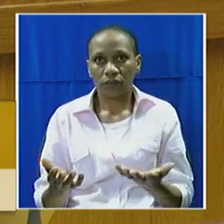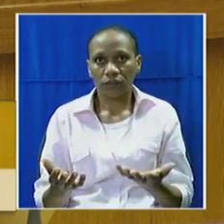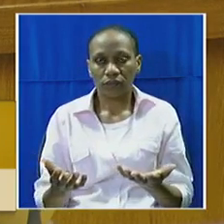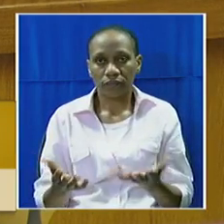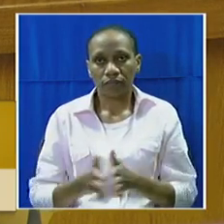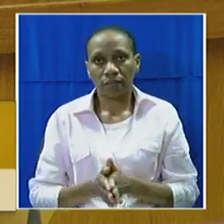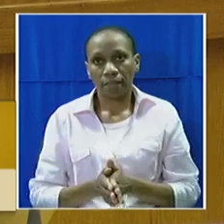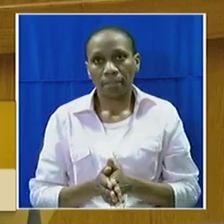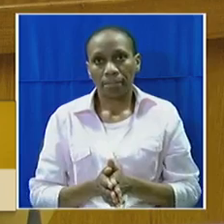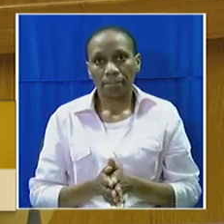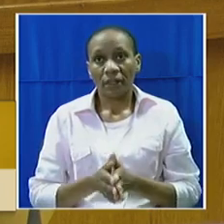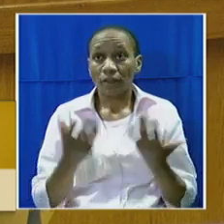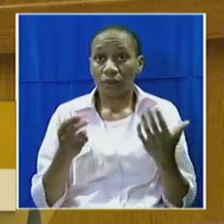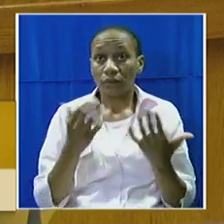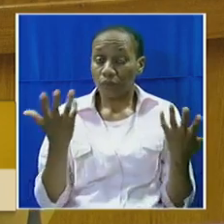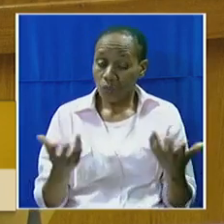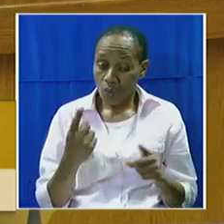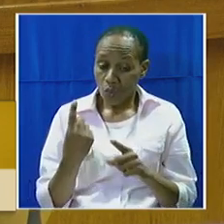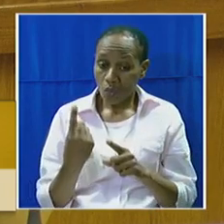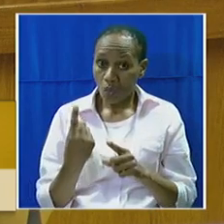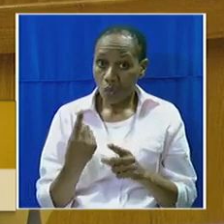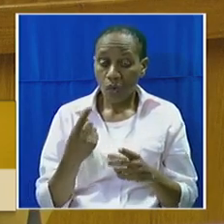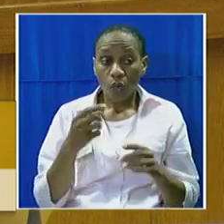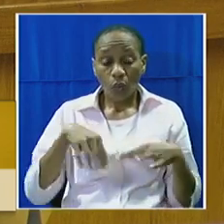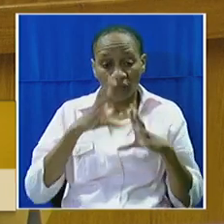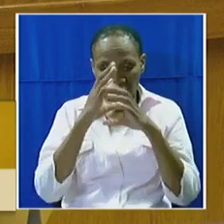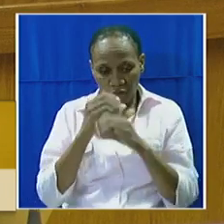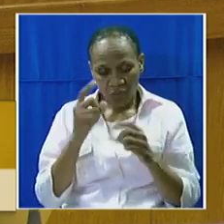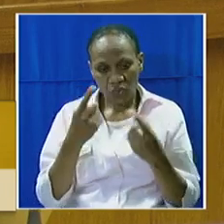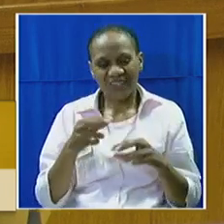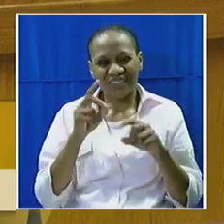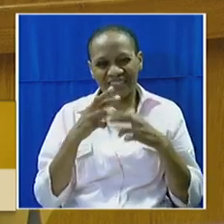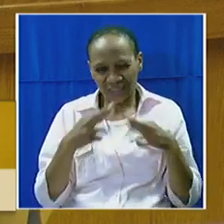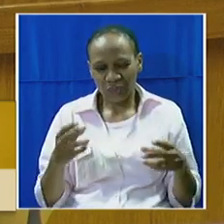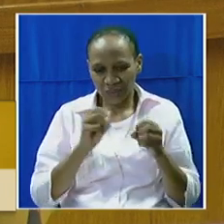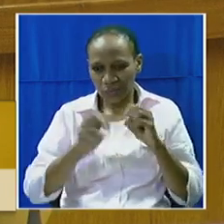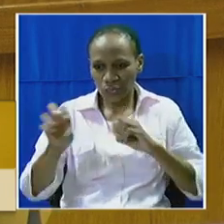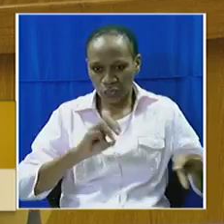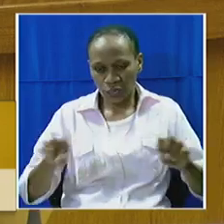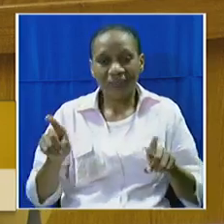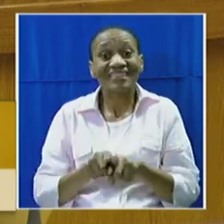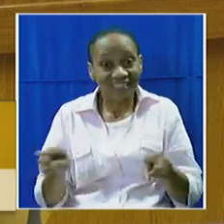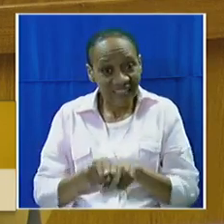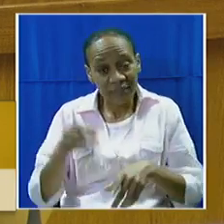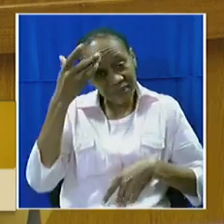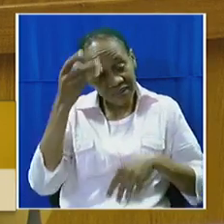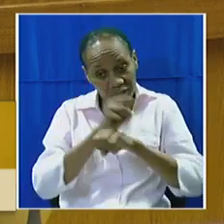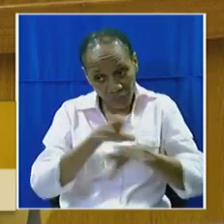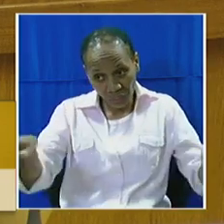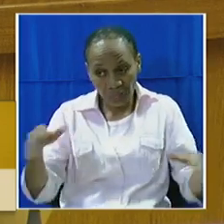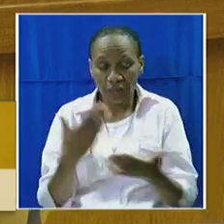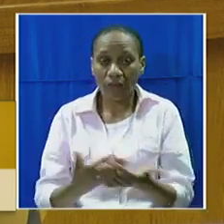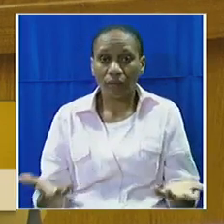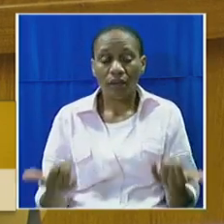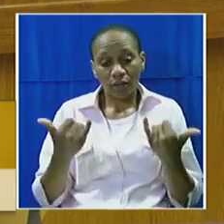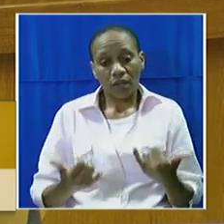interdependence. Logistics don't only move goods and services, but can also spread viruses. To this end, we